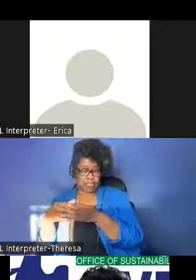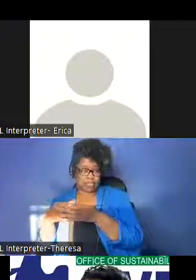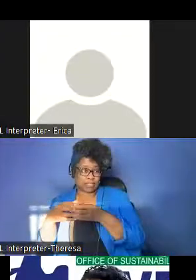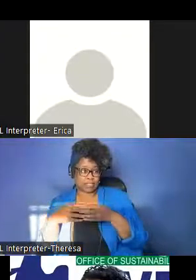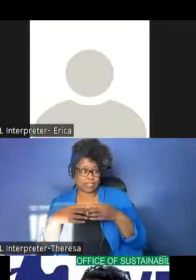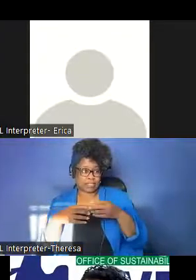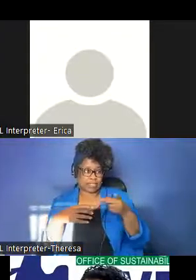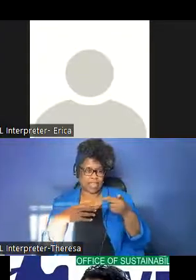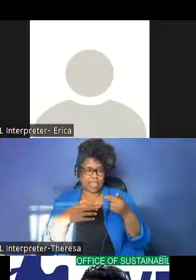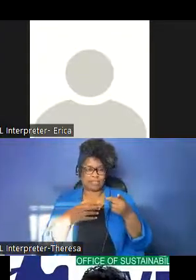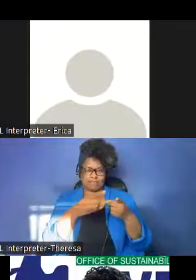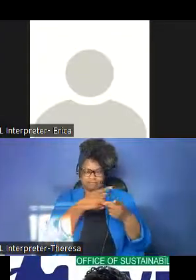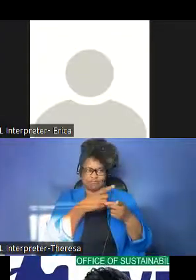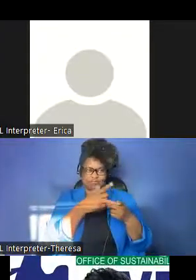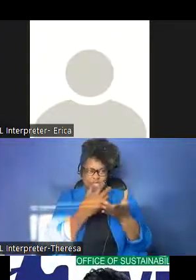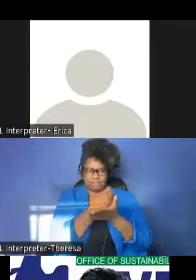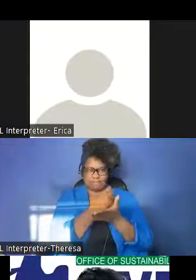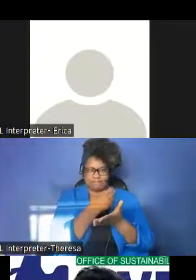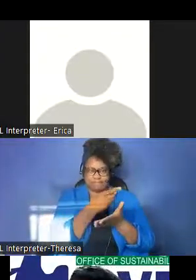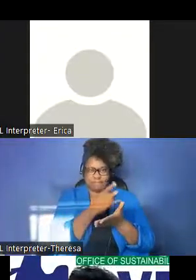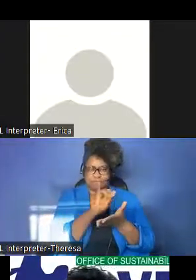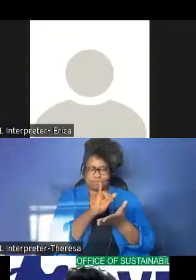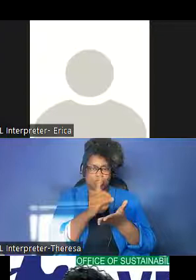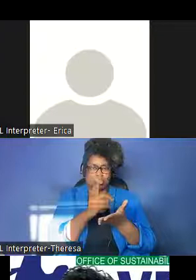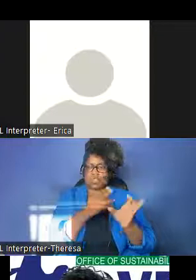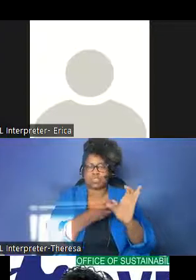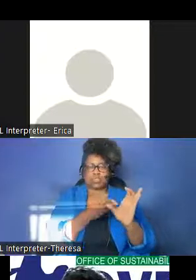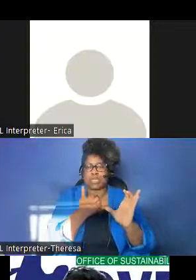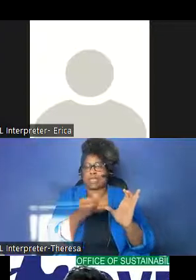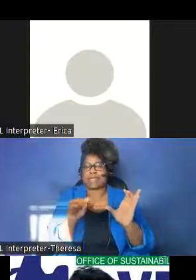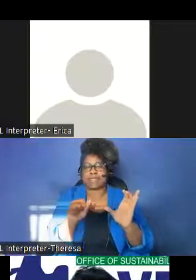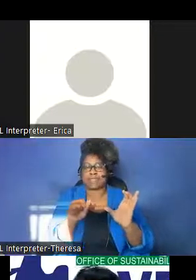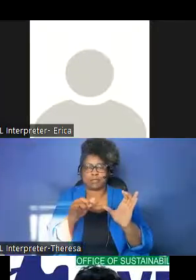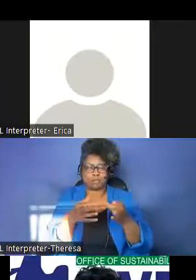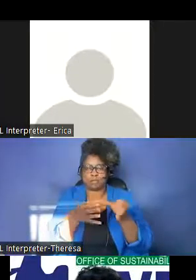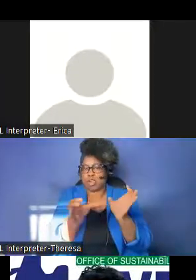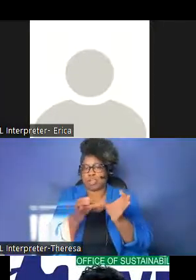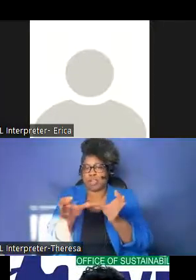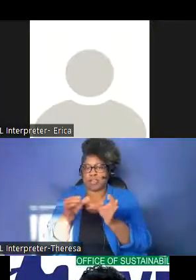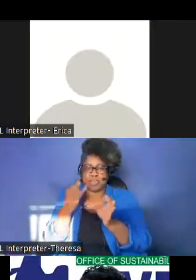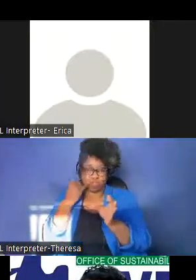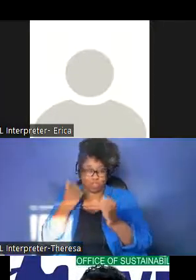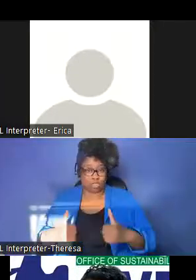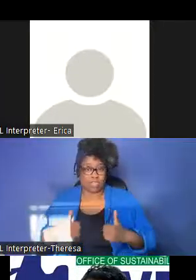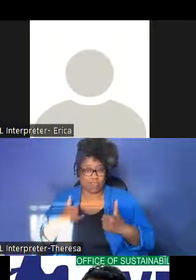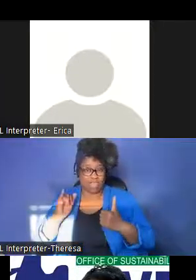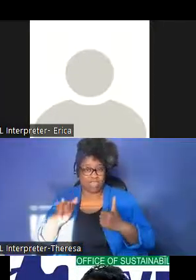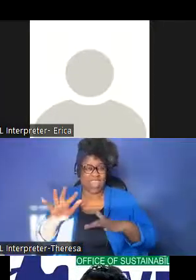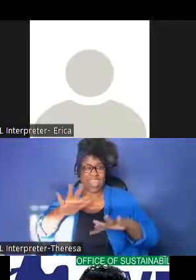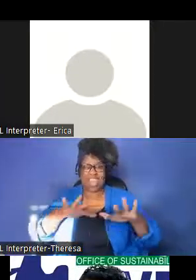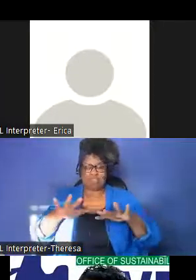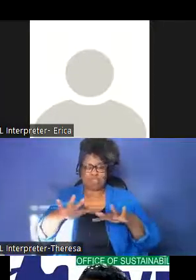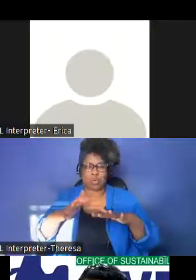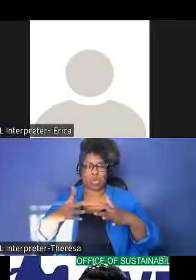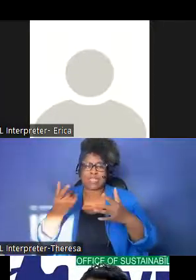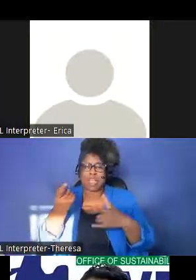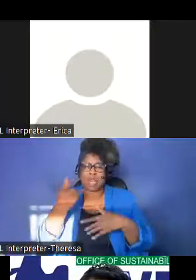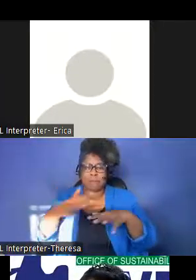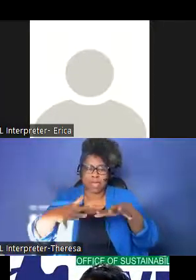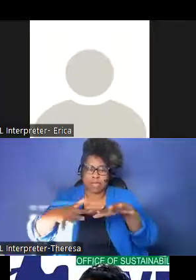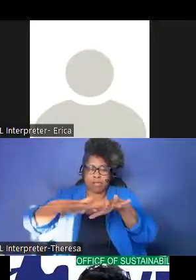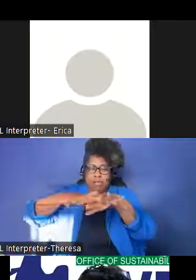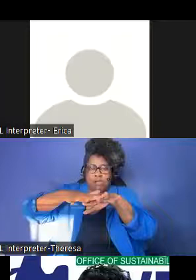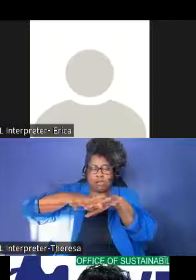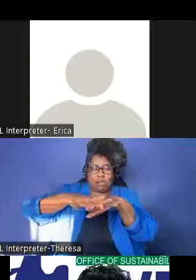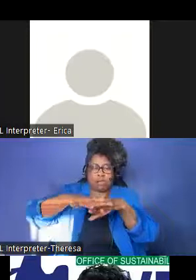well. So you are invited to join any other of the breakout rooms if you happen to live in that hashed area. We're just, for our slides, for the purposes of our slides,